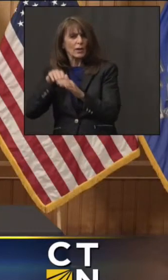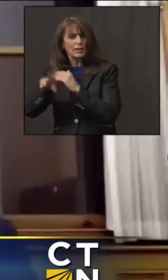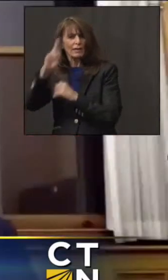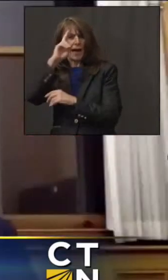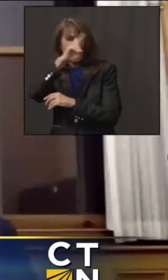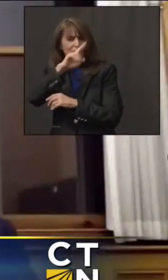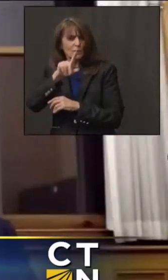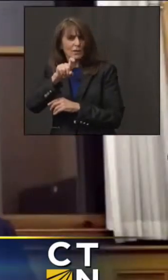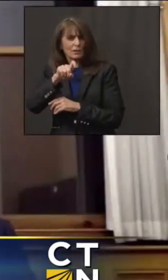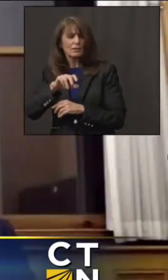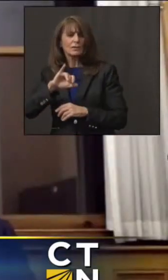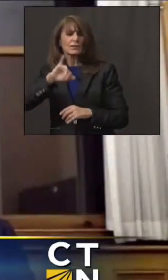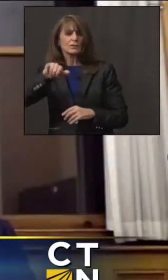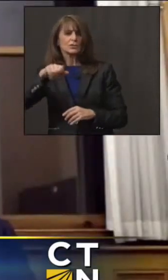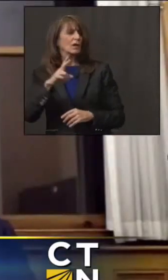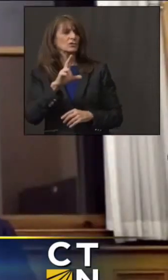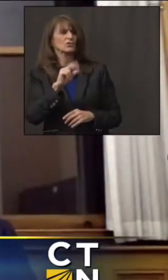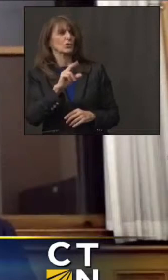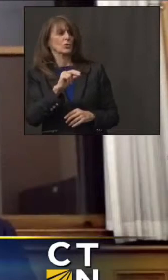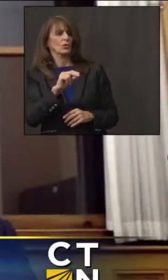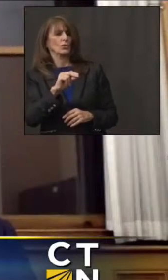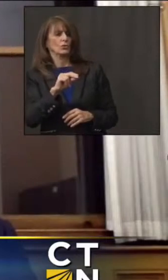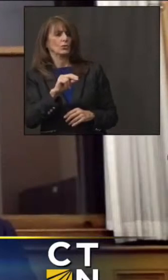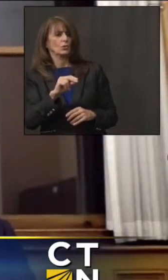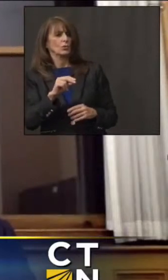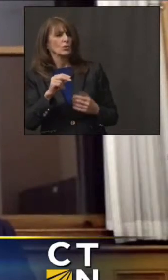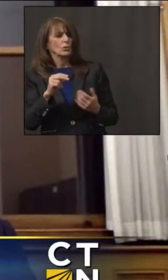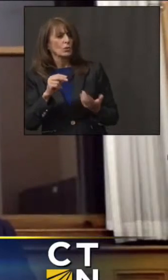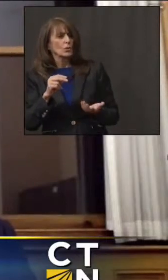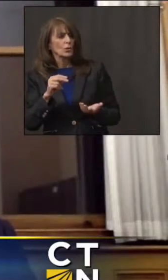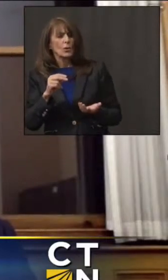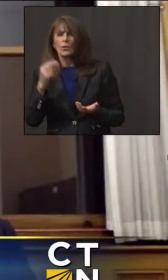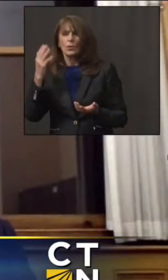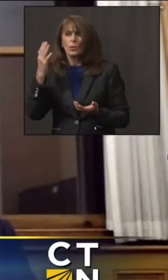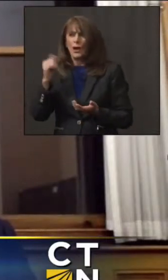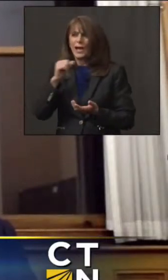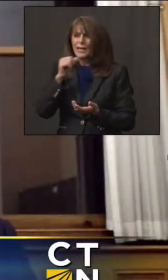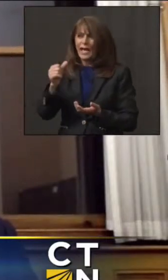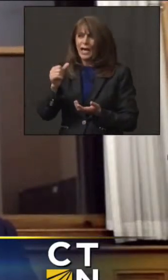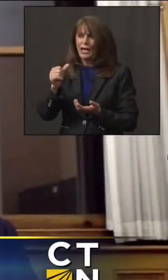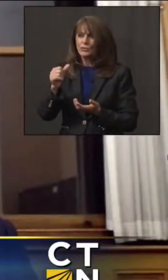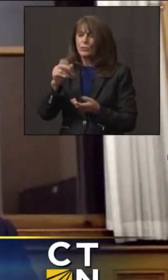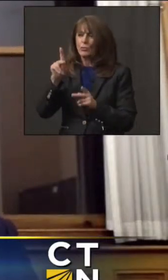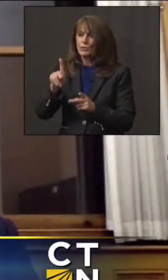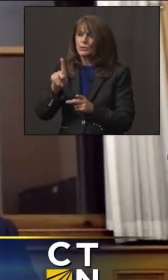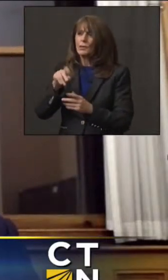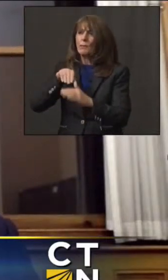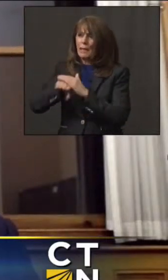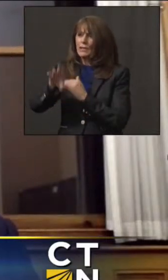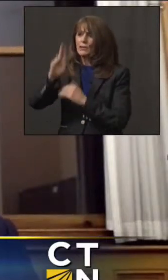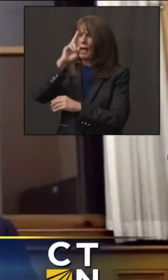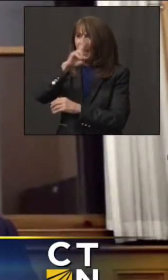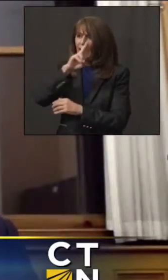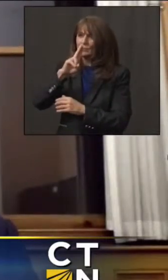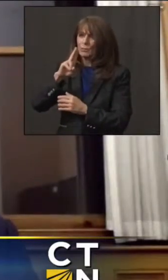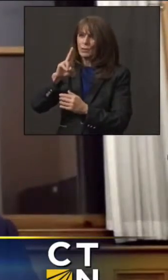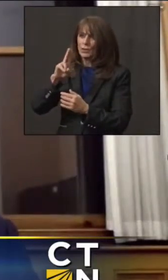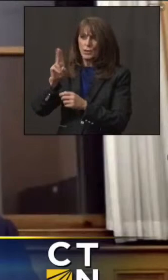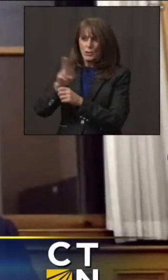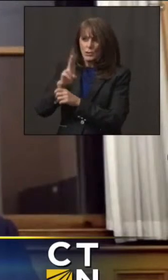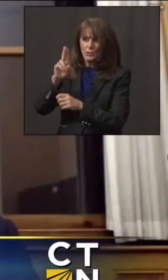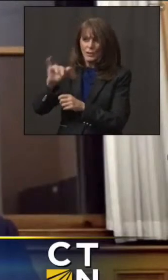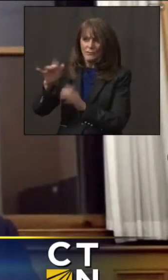No, not that I'm aware of. Why was that not one of the considerations? I'm sorry.